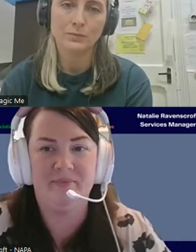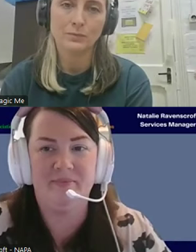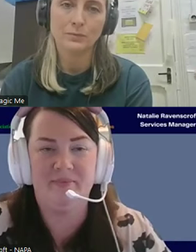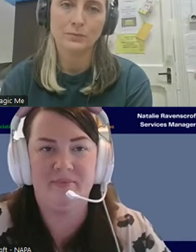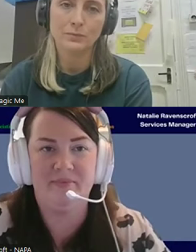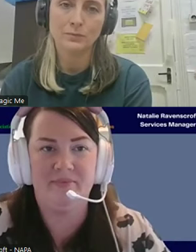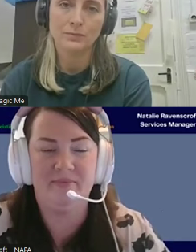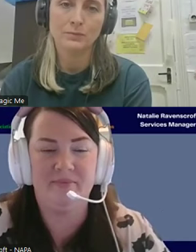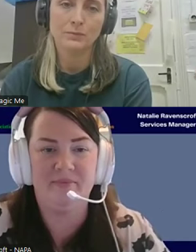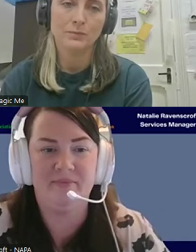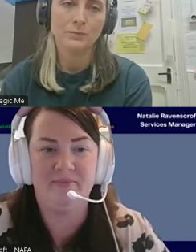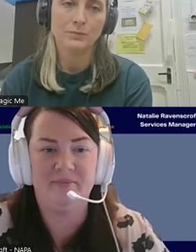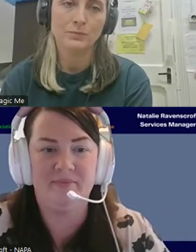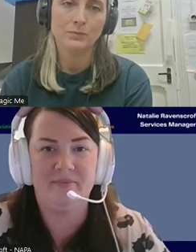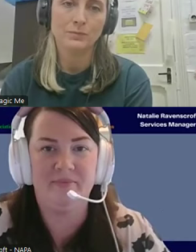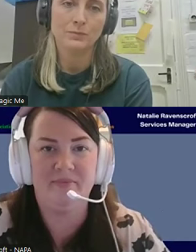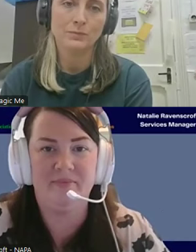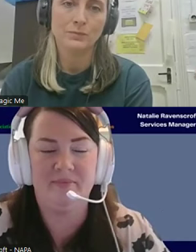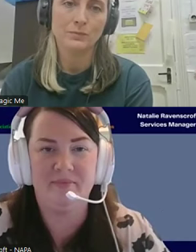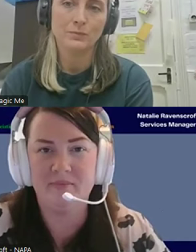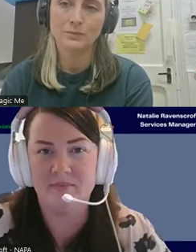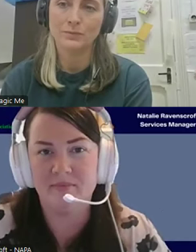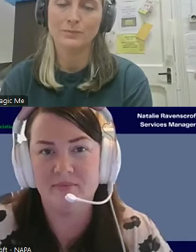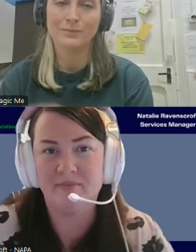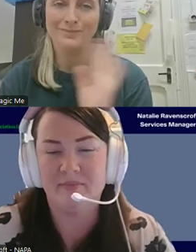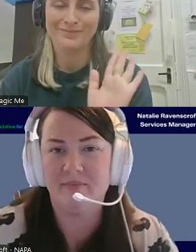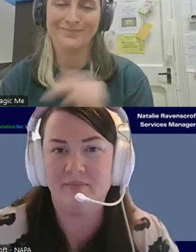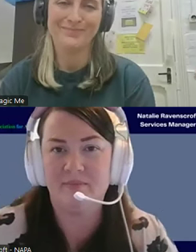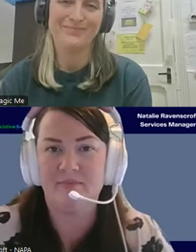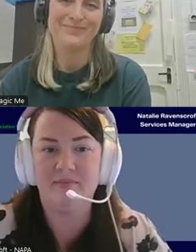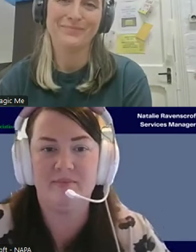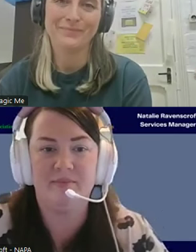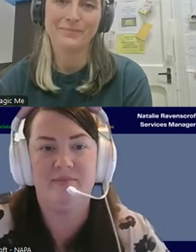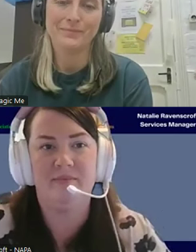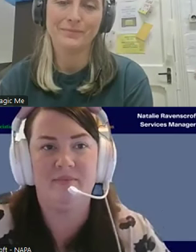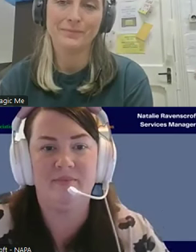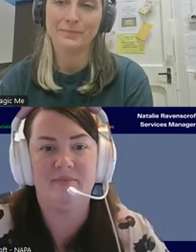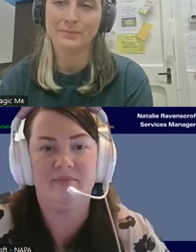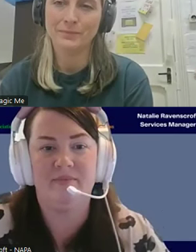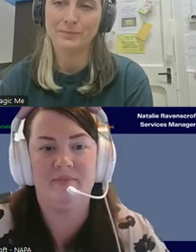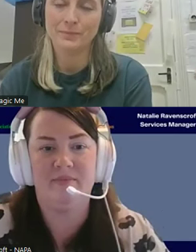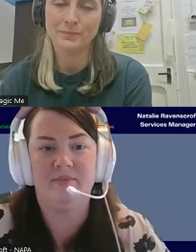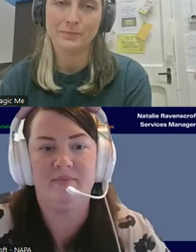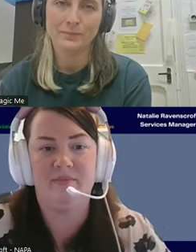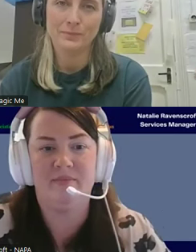and Kate Hodson, Creative Director at Magic Me in London and the South East.